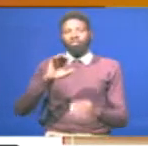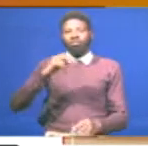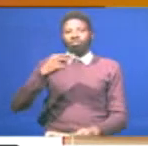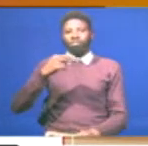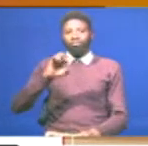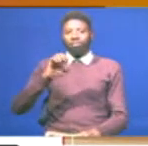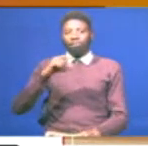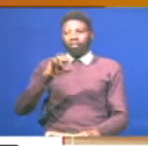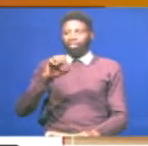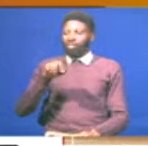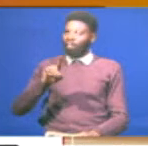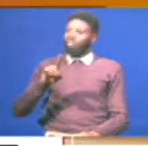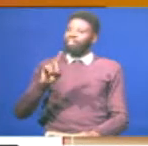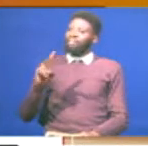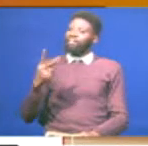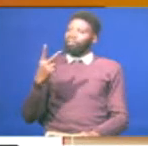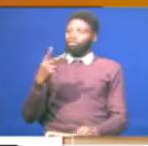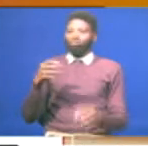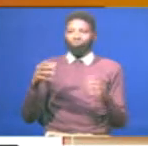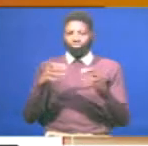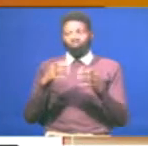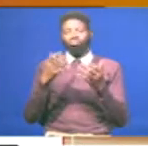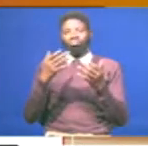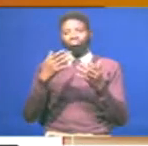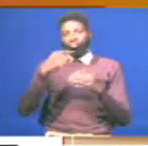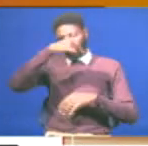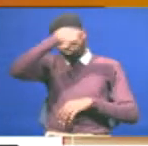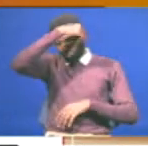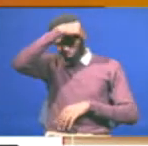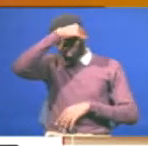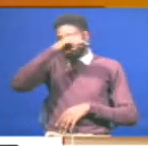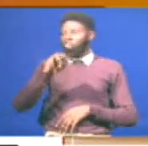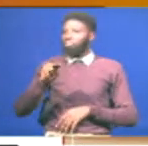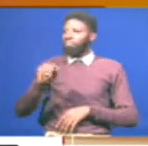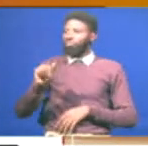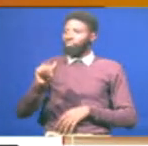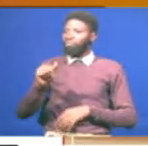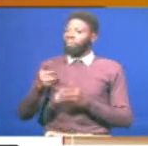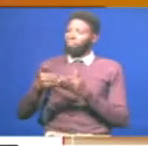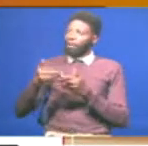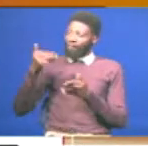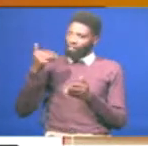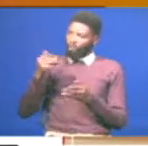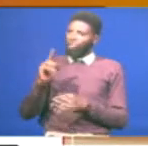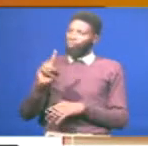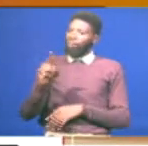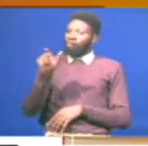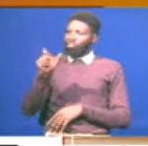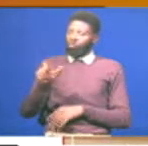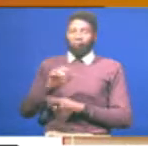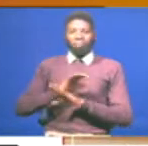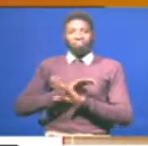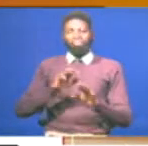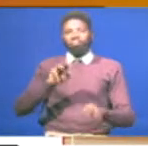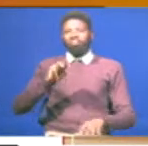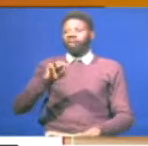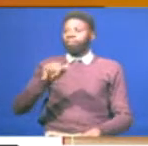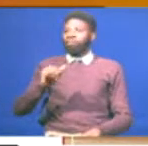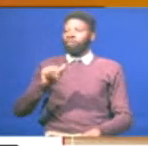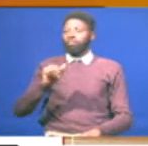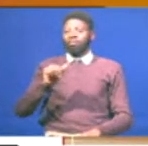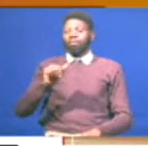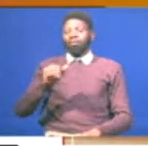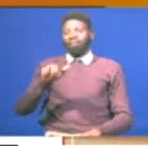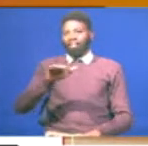were the second to graduate in masters. Before us, only one person had graduated with a master's from electrical